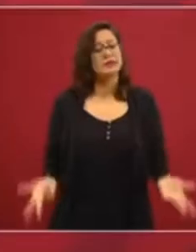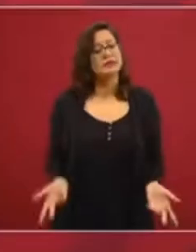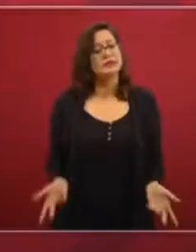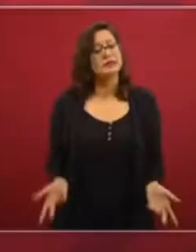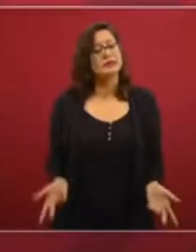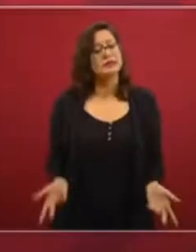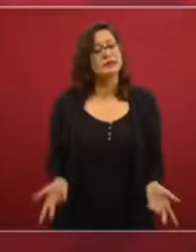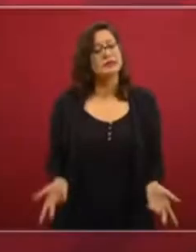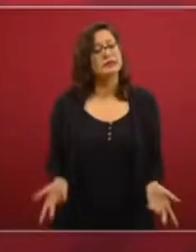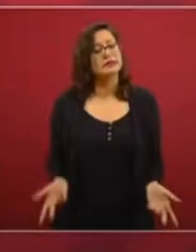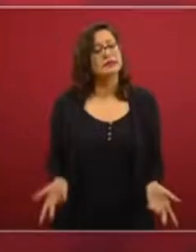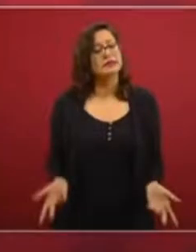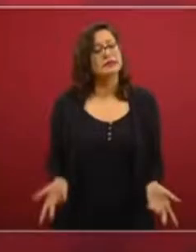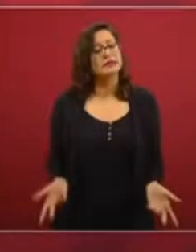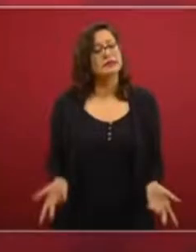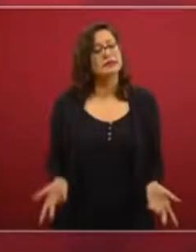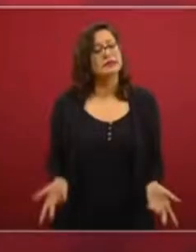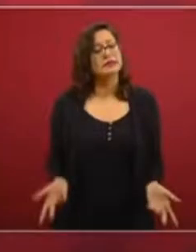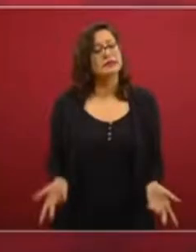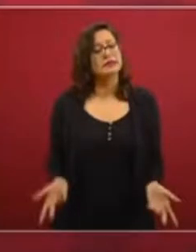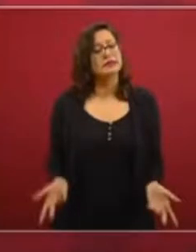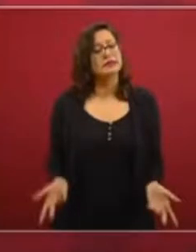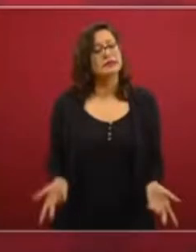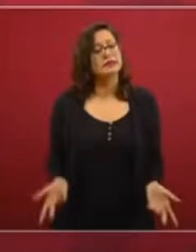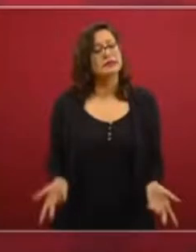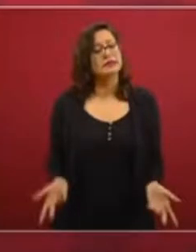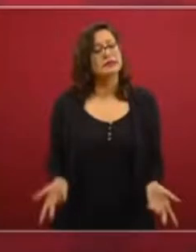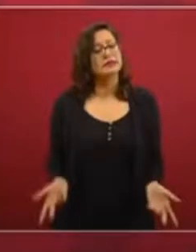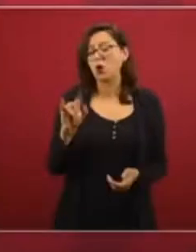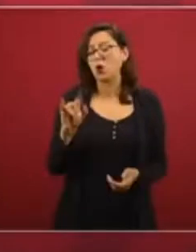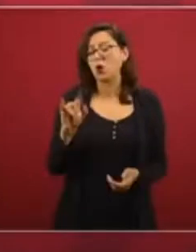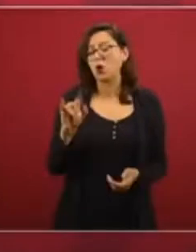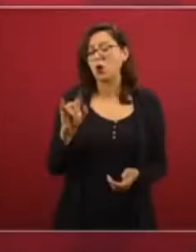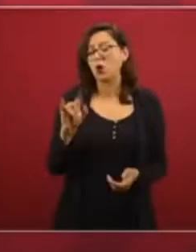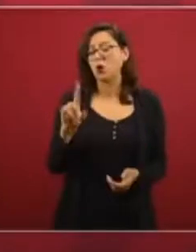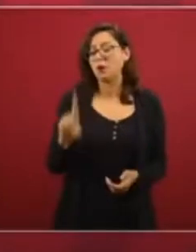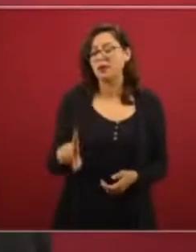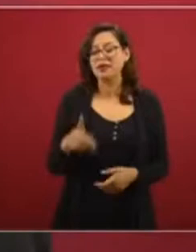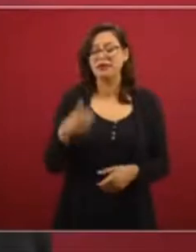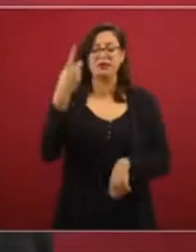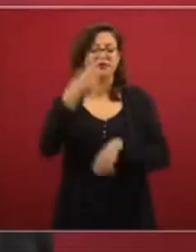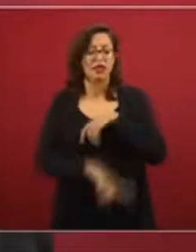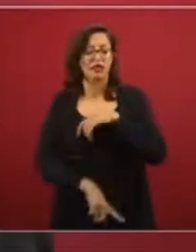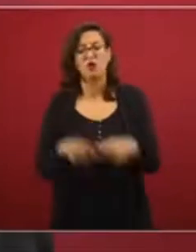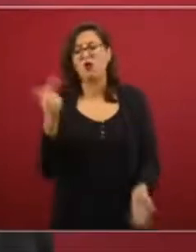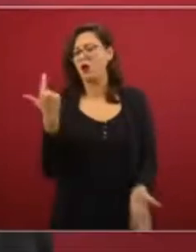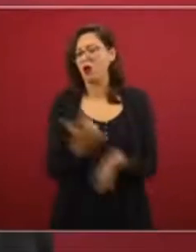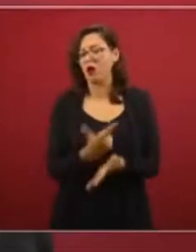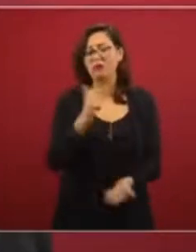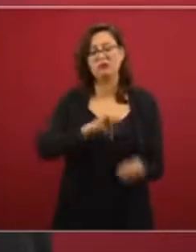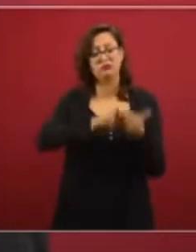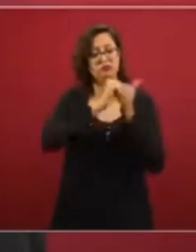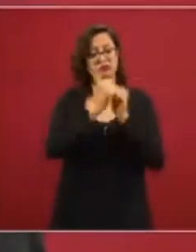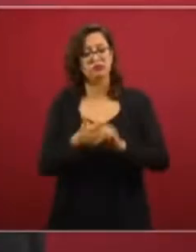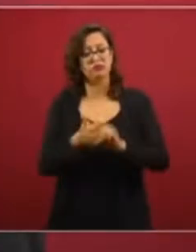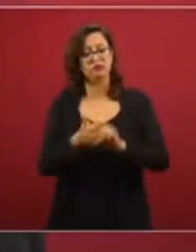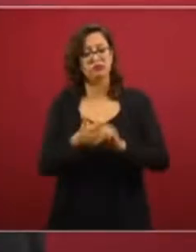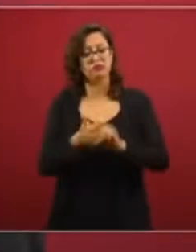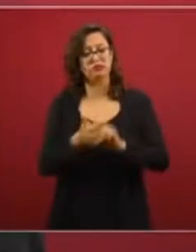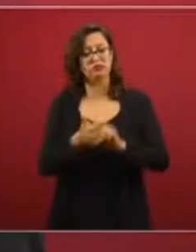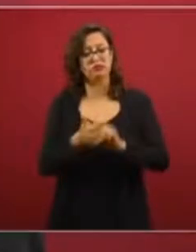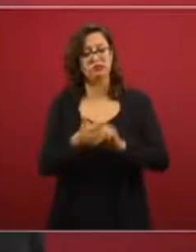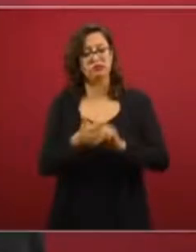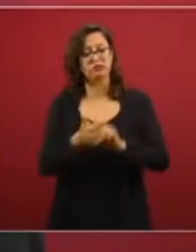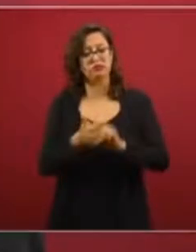letal. Unfortunately, COVID is a lethal disease. En México y en todo el mundo se presentan defunciones.